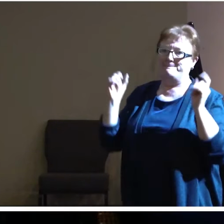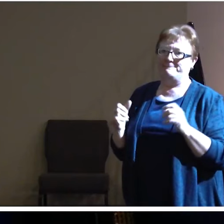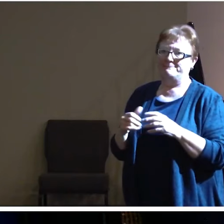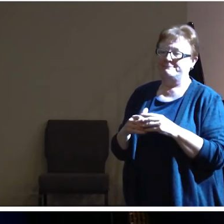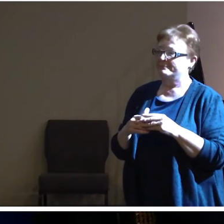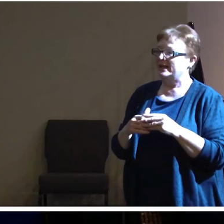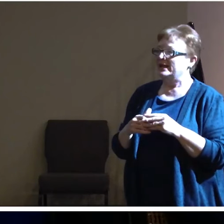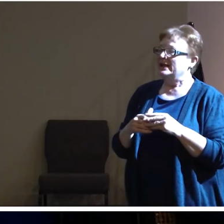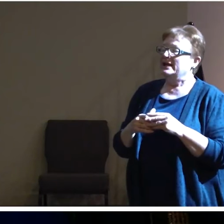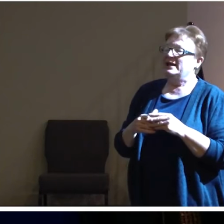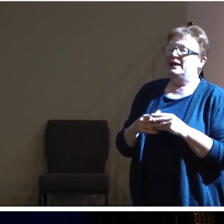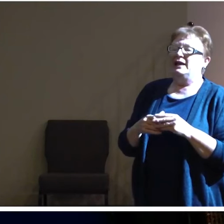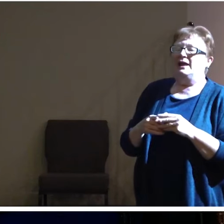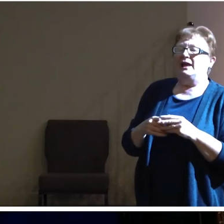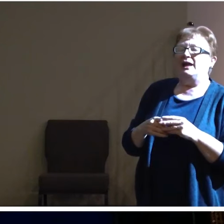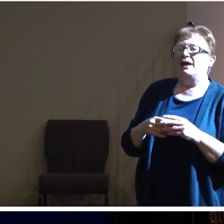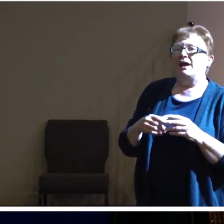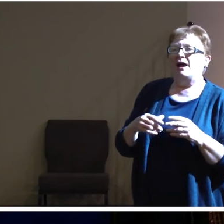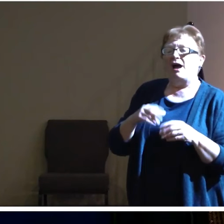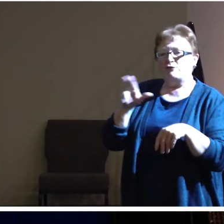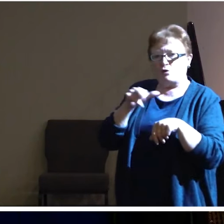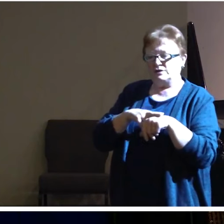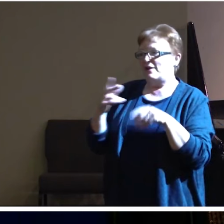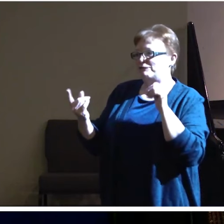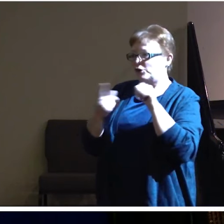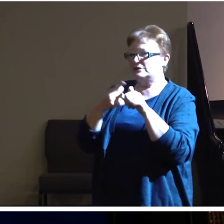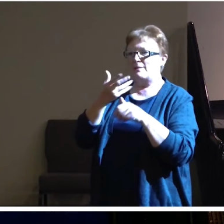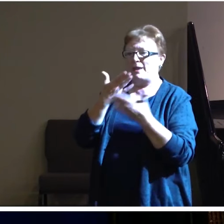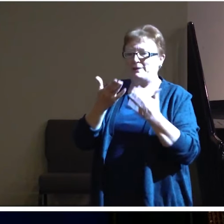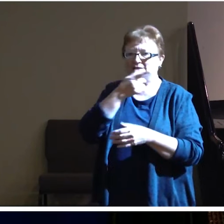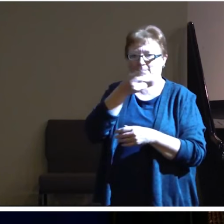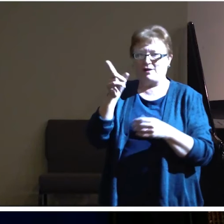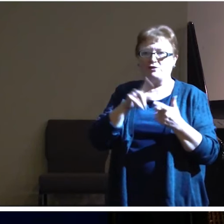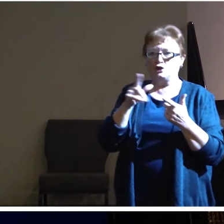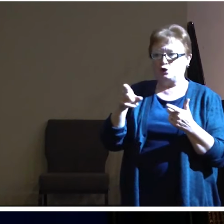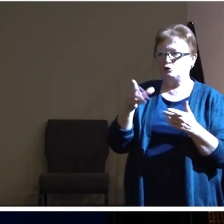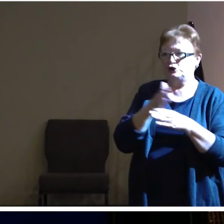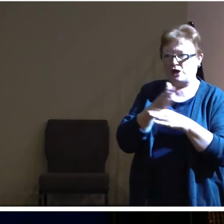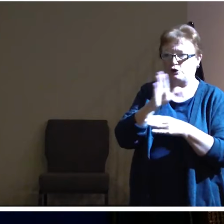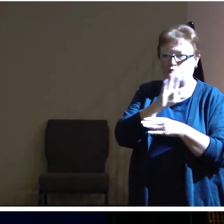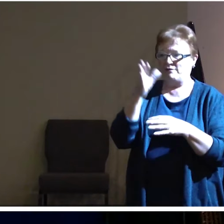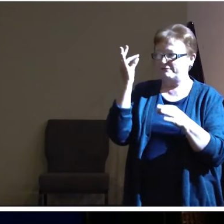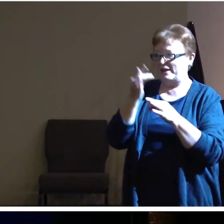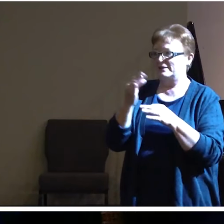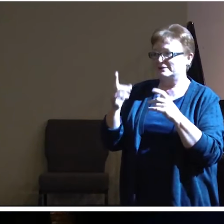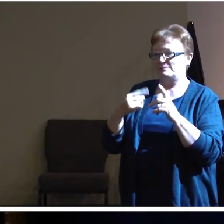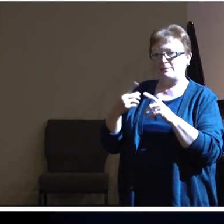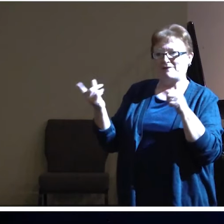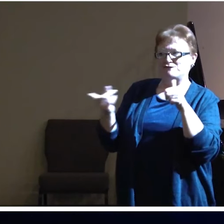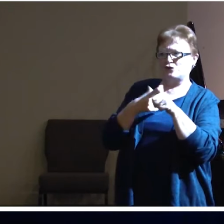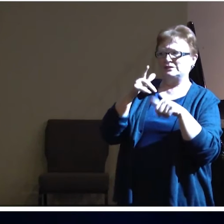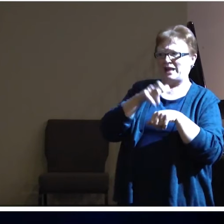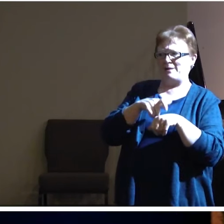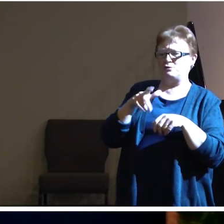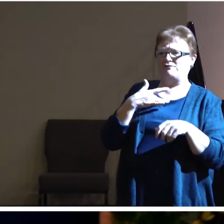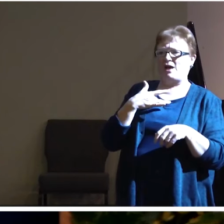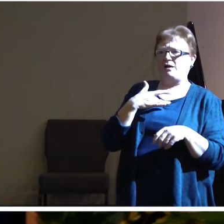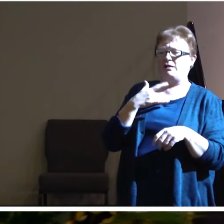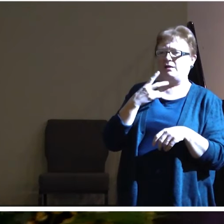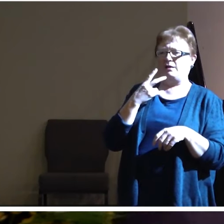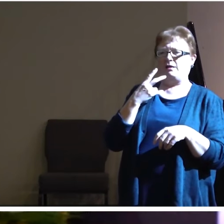be met with disbelief. I'm sure many of you who have shared your faith robustly have had those